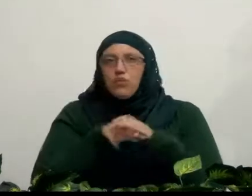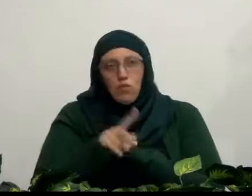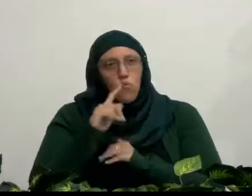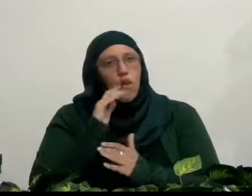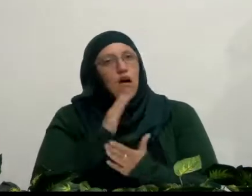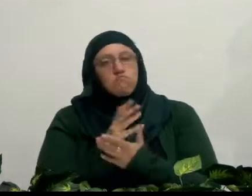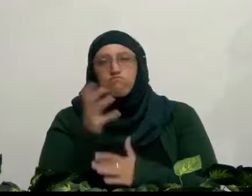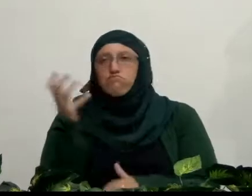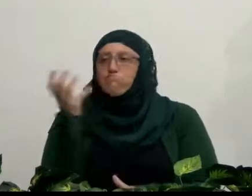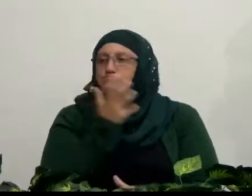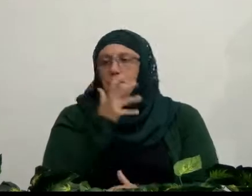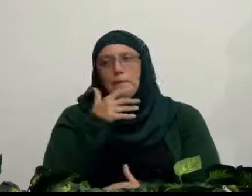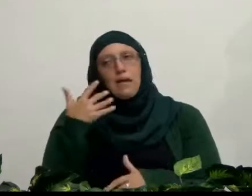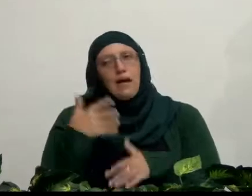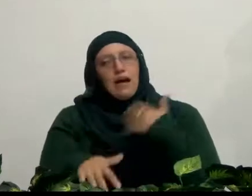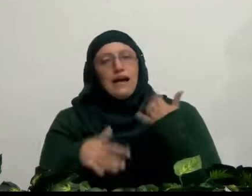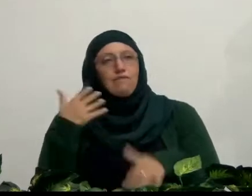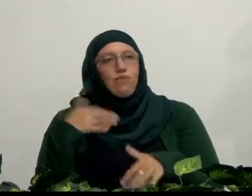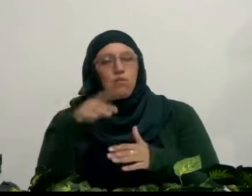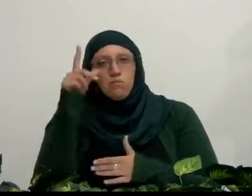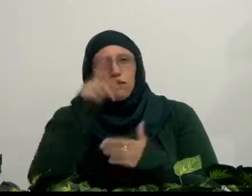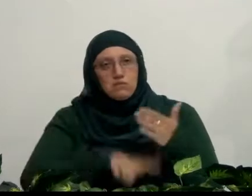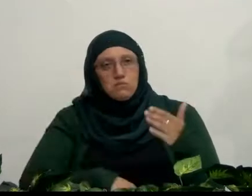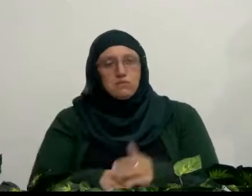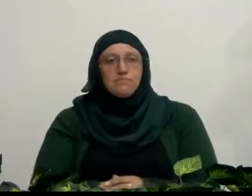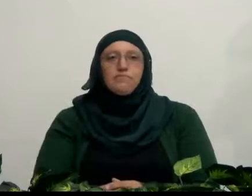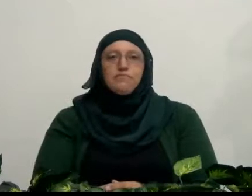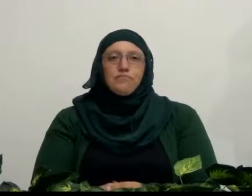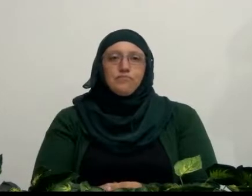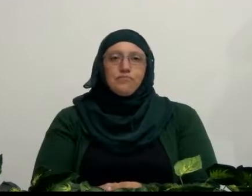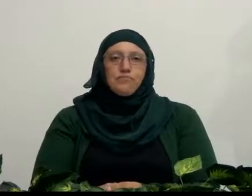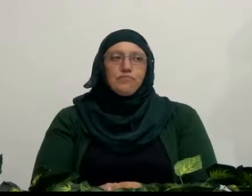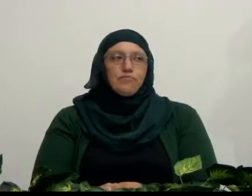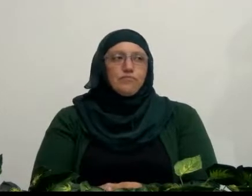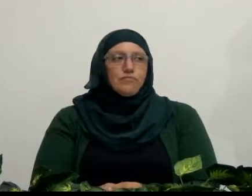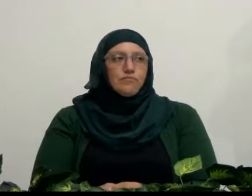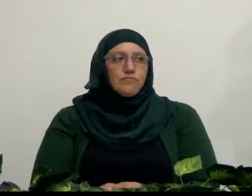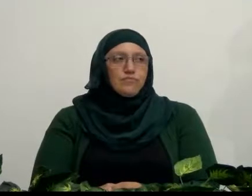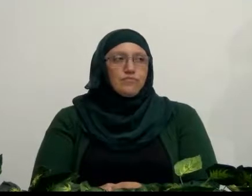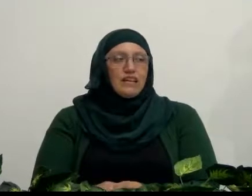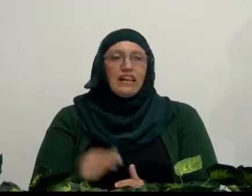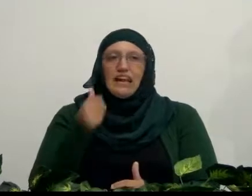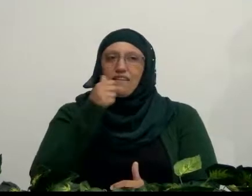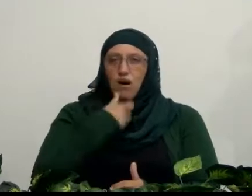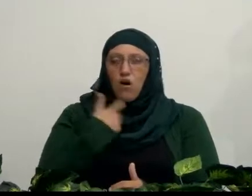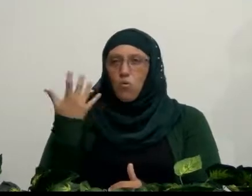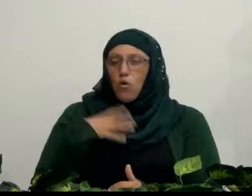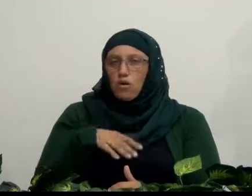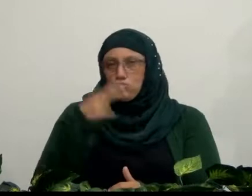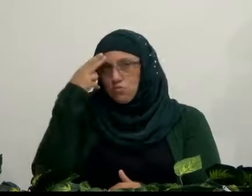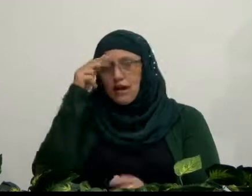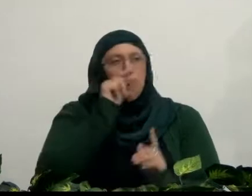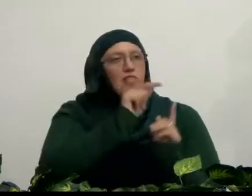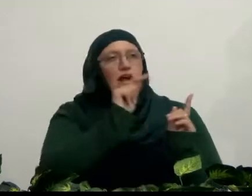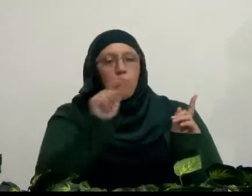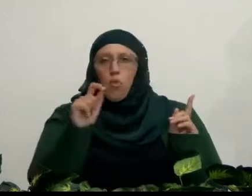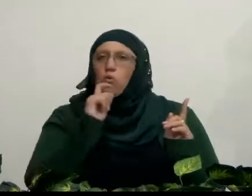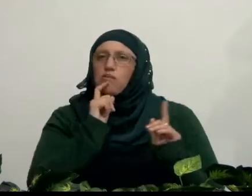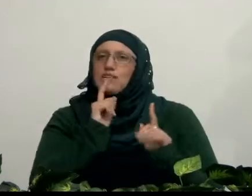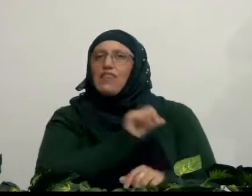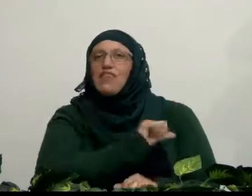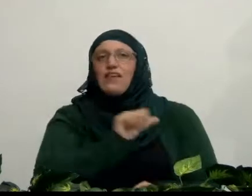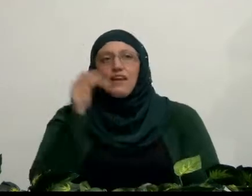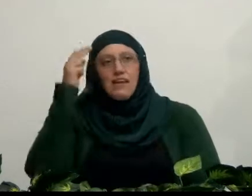painful torment. Had I wished to name those who have called me so, I would have called them by their